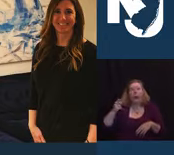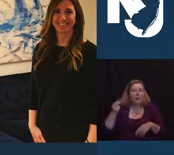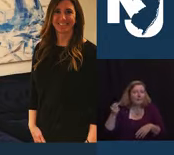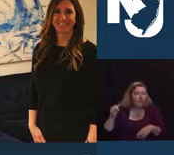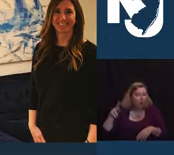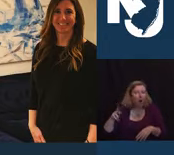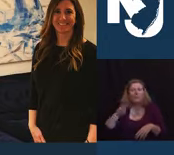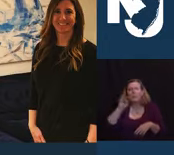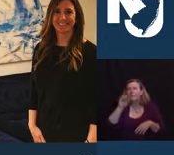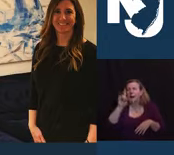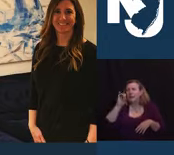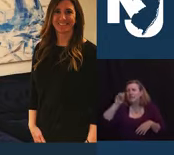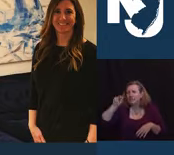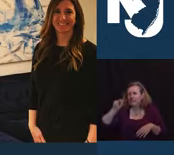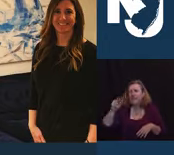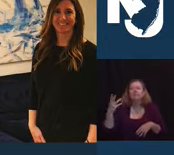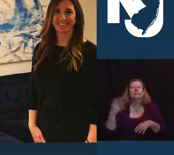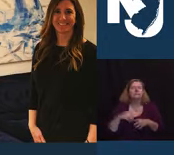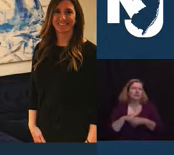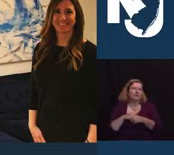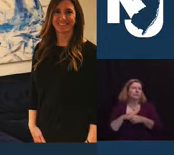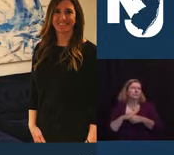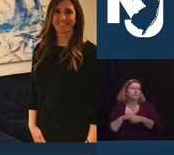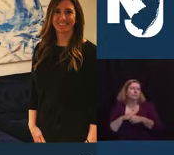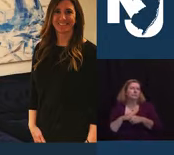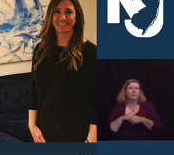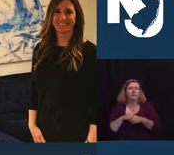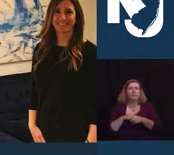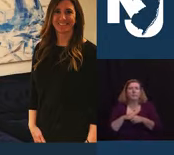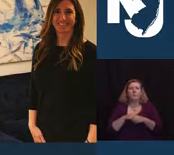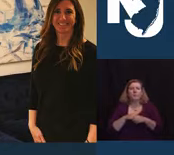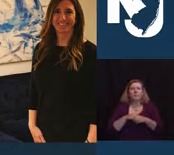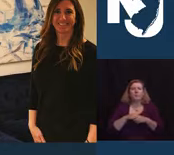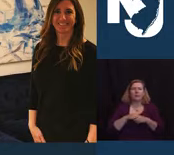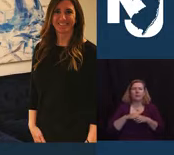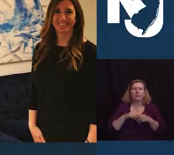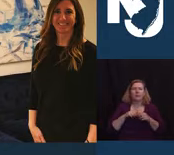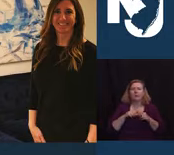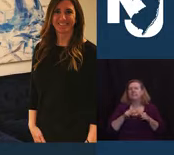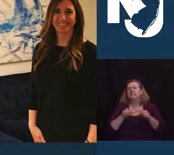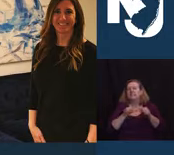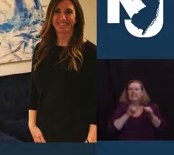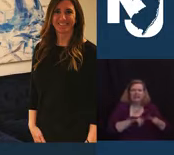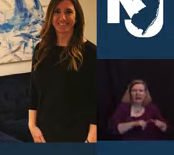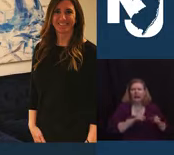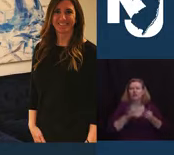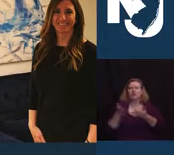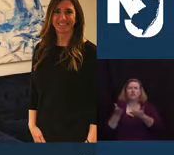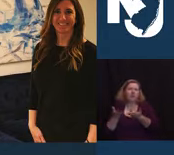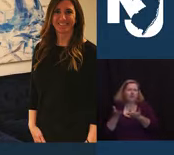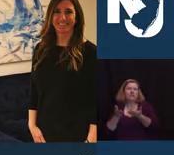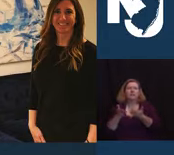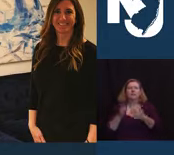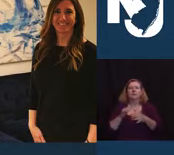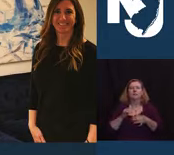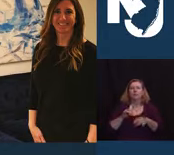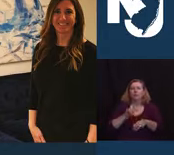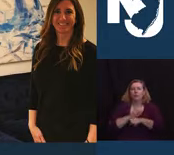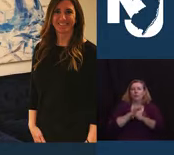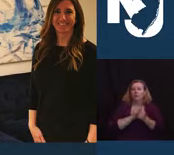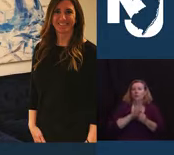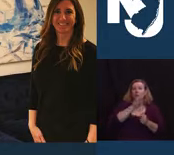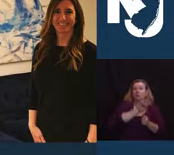Authority's Sustain and Serve NJ program, FLAG partnered with 27 restaurants to provide an additional, you ready for this,